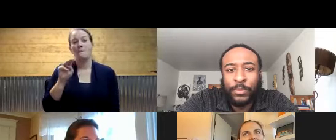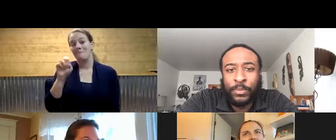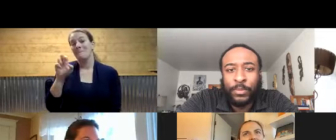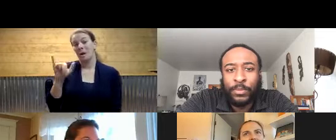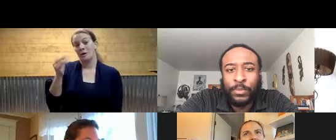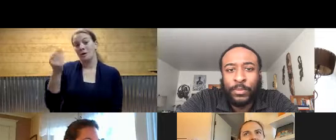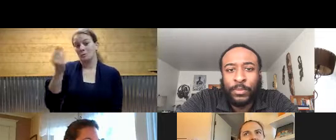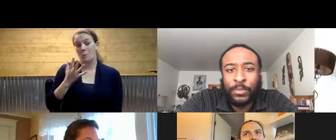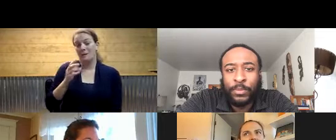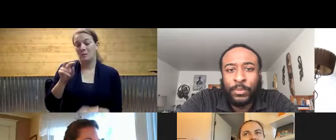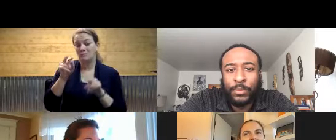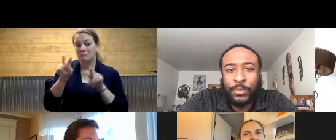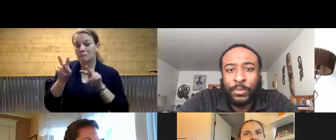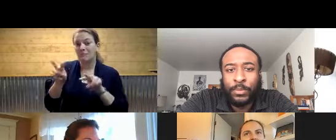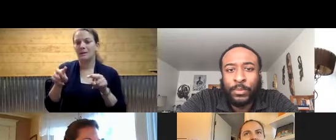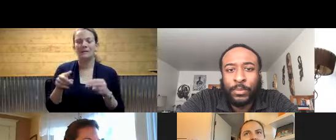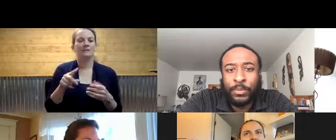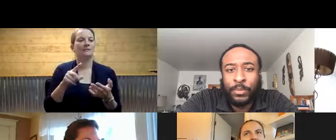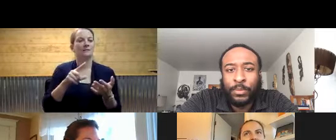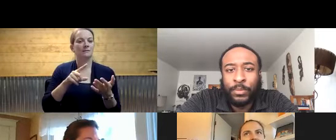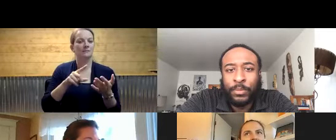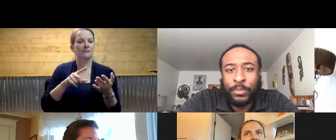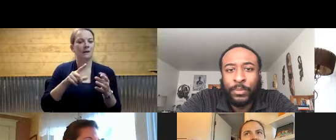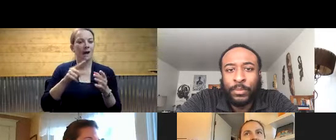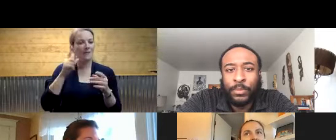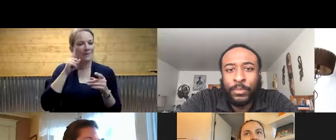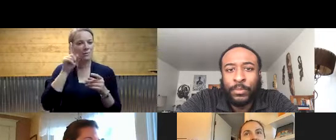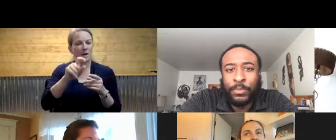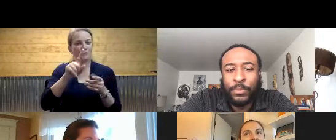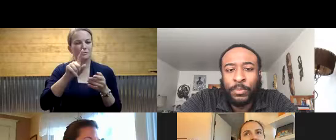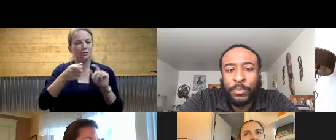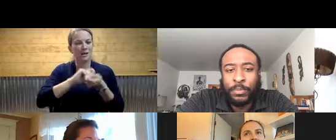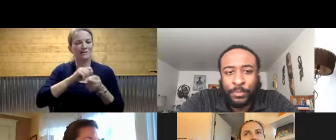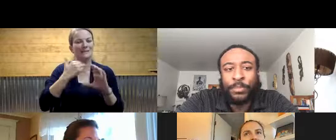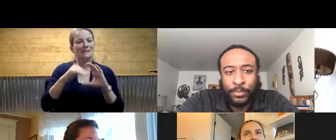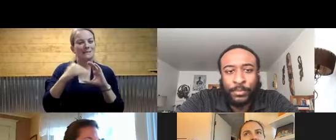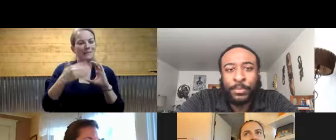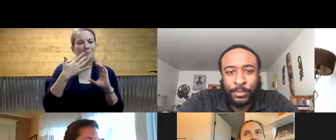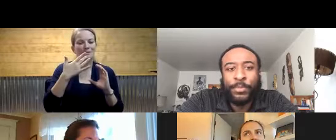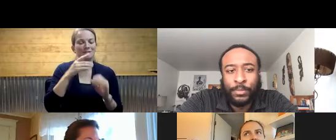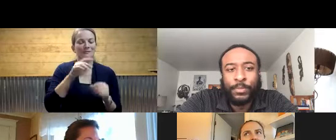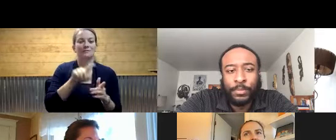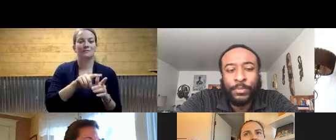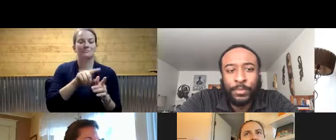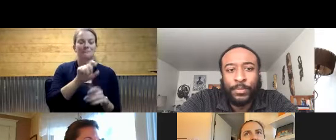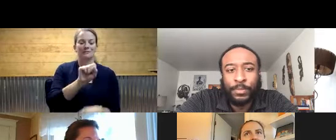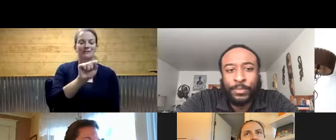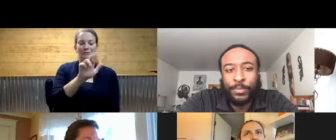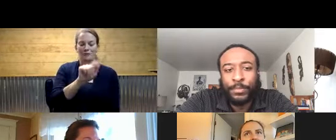have to change your email preferences. So you need to go to, I think, start.iit.edu. I think that's the link